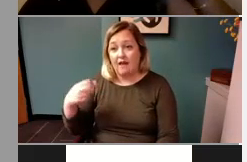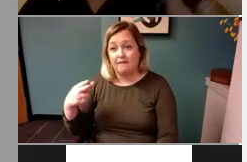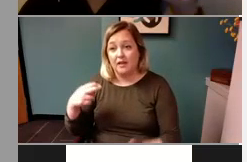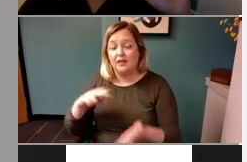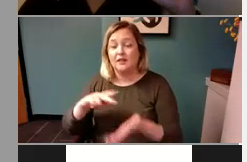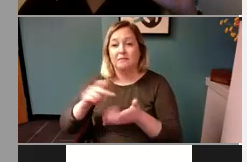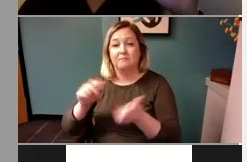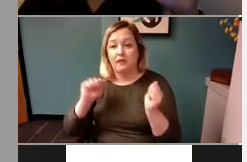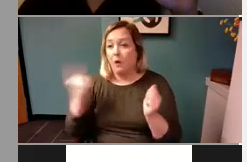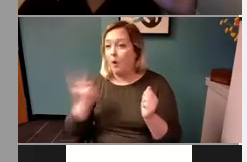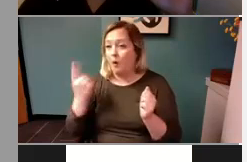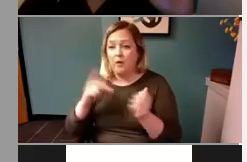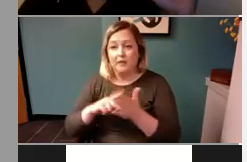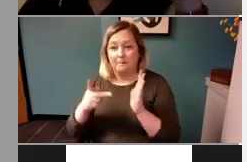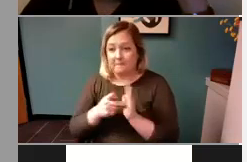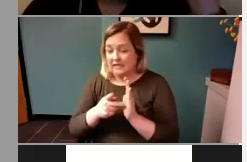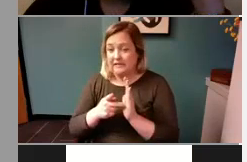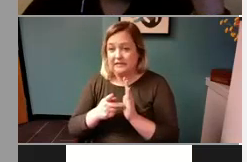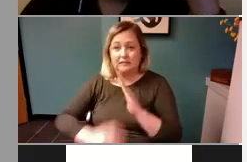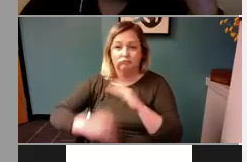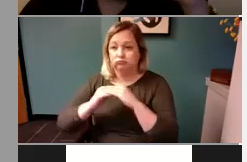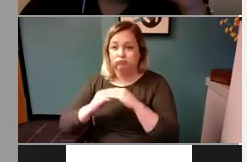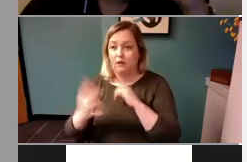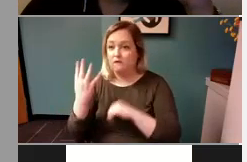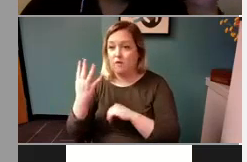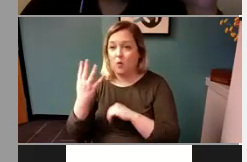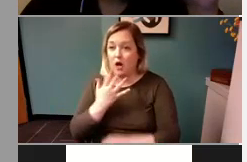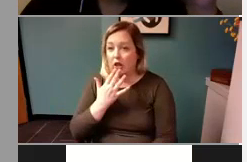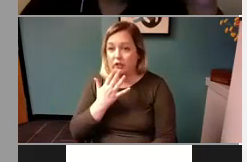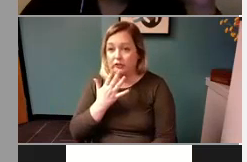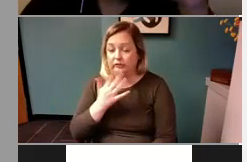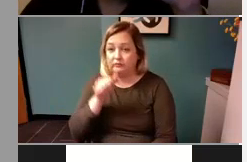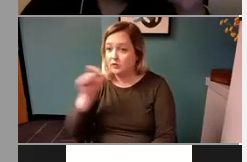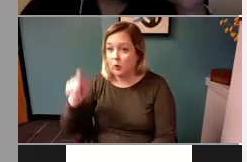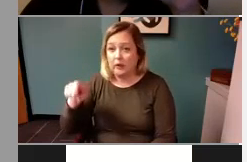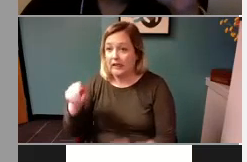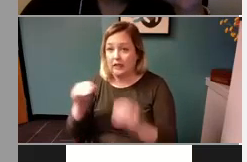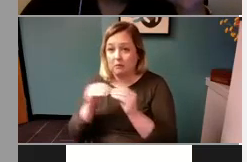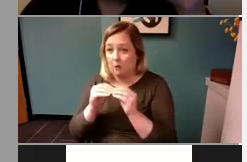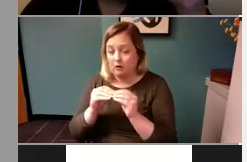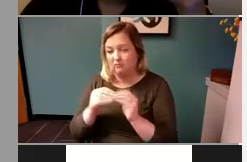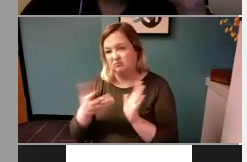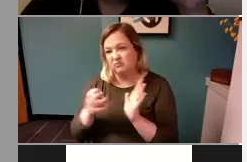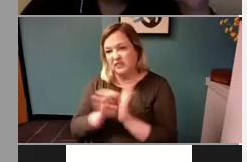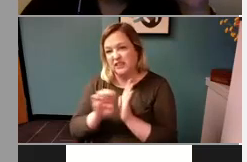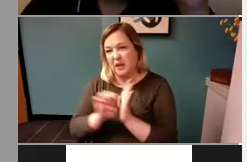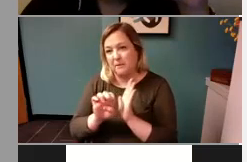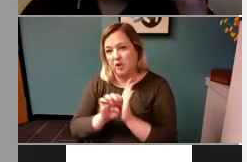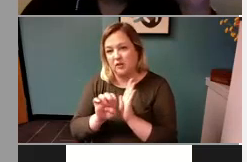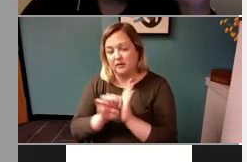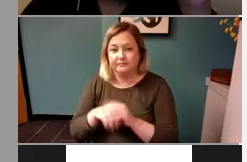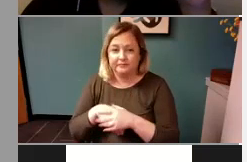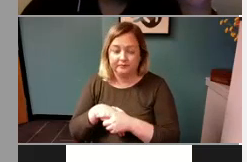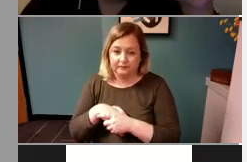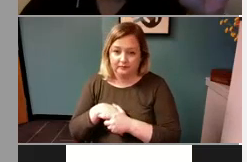colors to color this particular graph. So let's take an example. Let's say that we have this